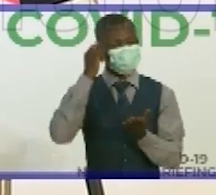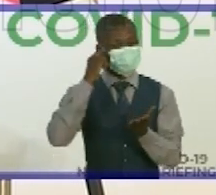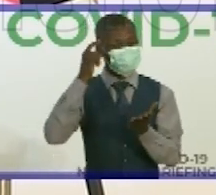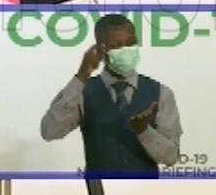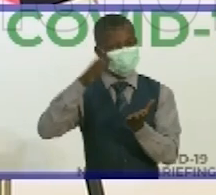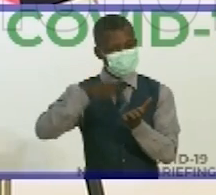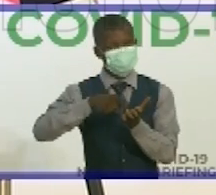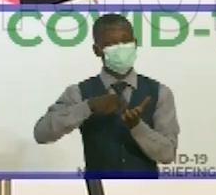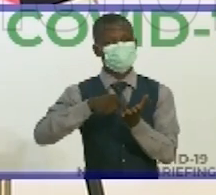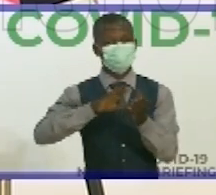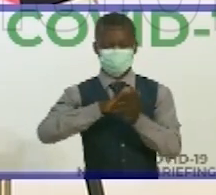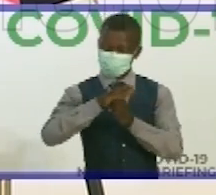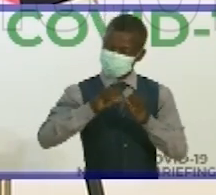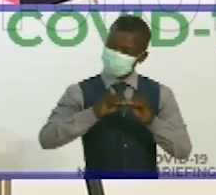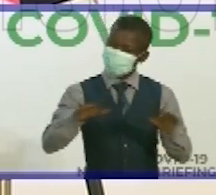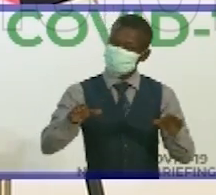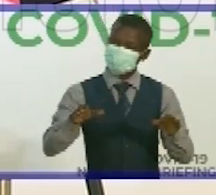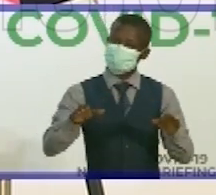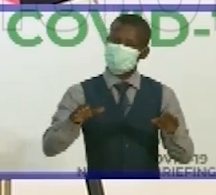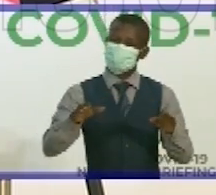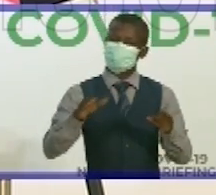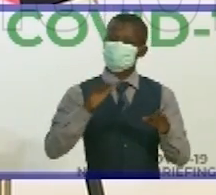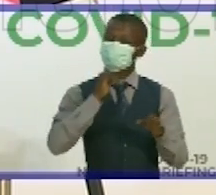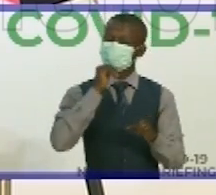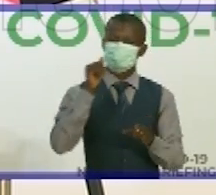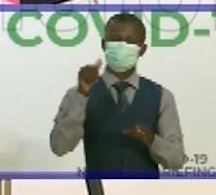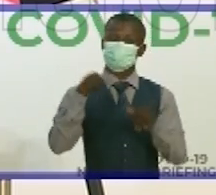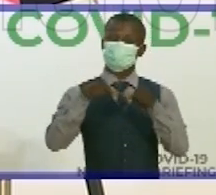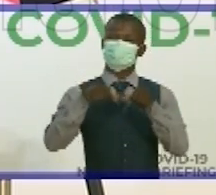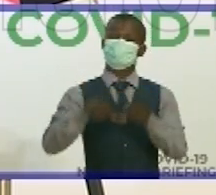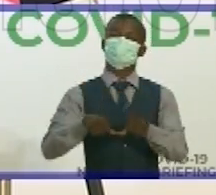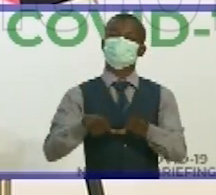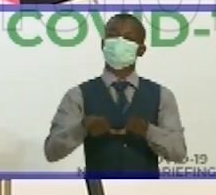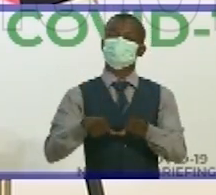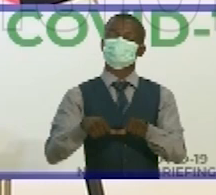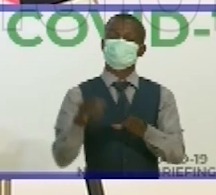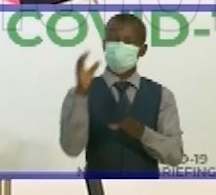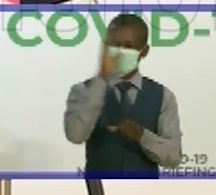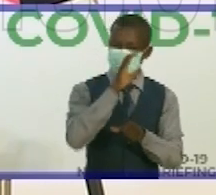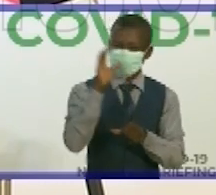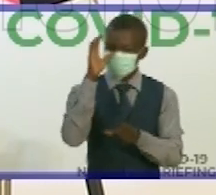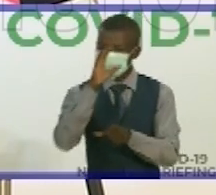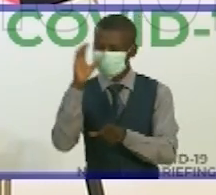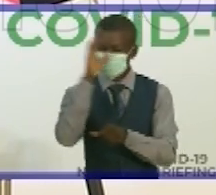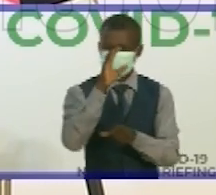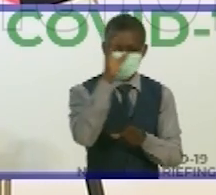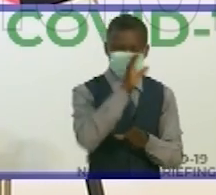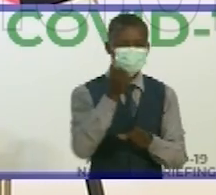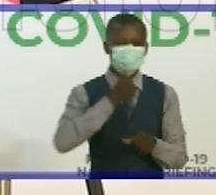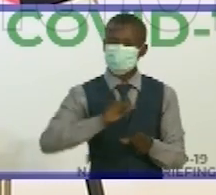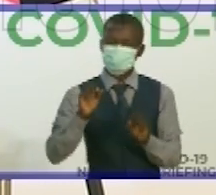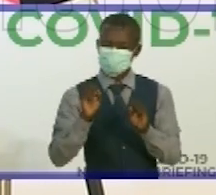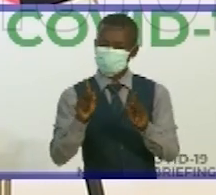the virus does not tire. It is not fatigued. It is looking for any opportunity to infect